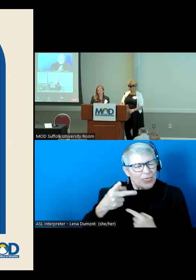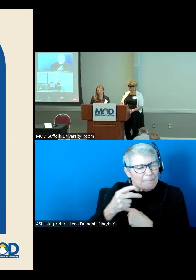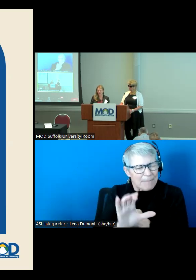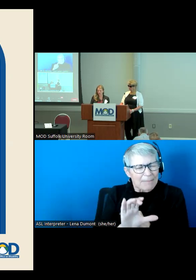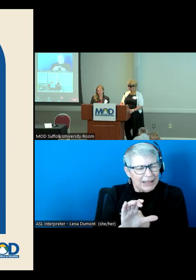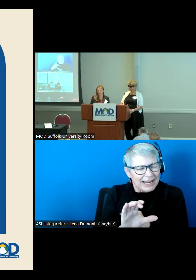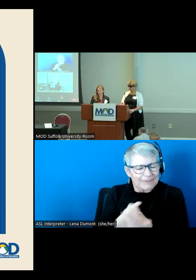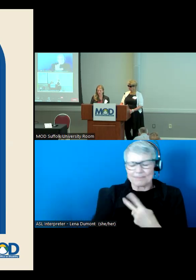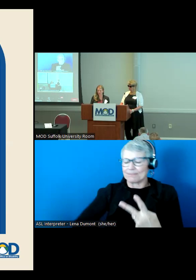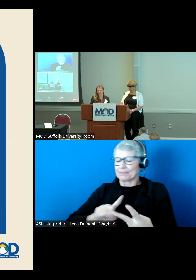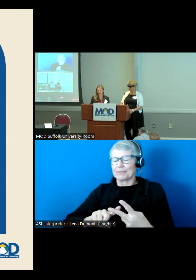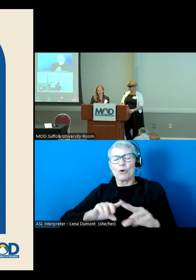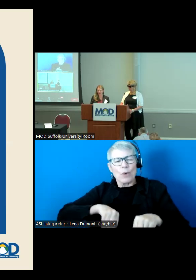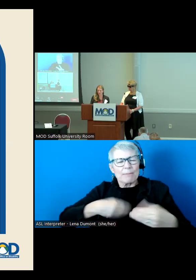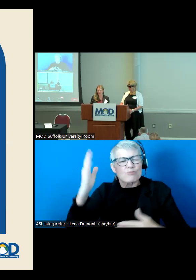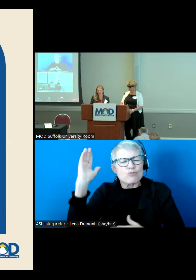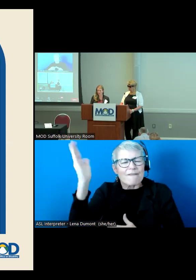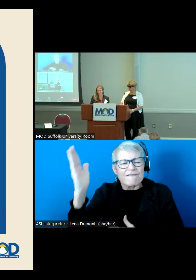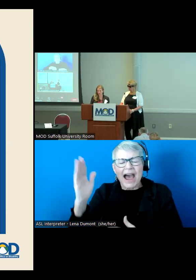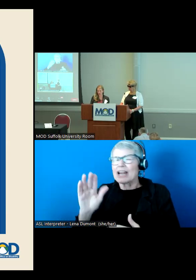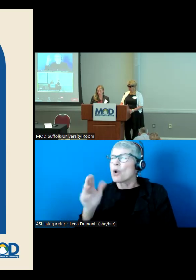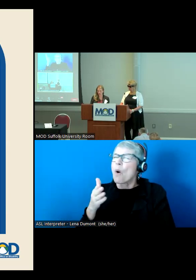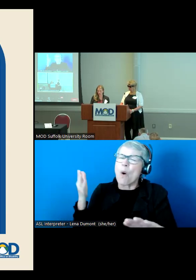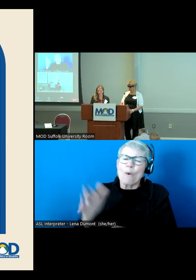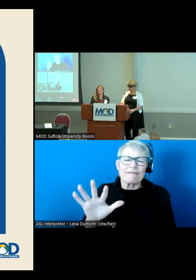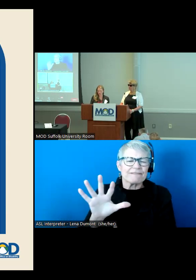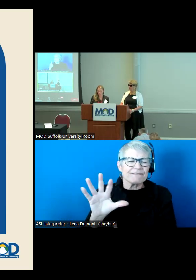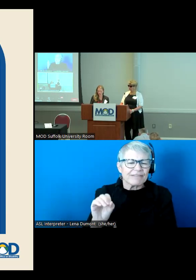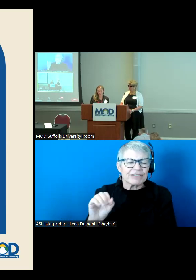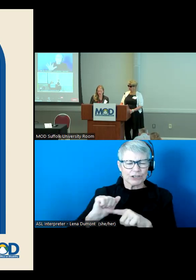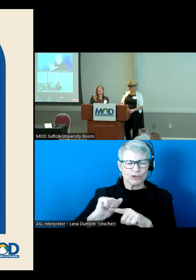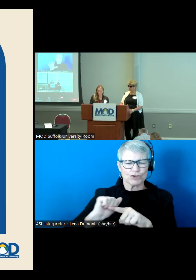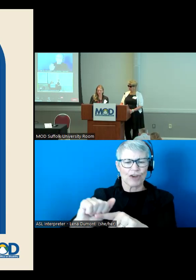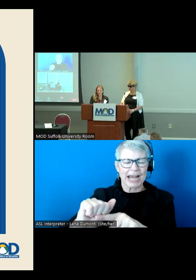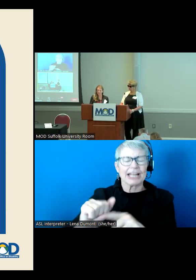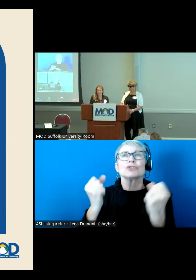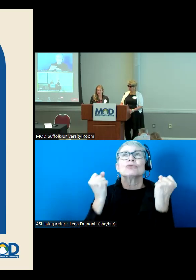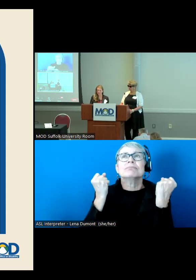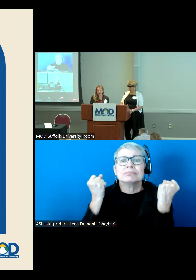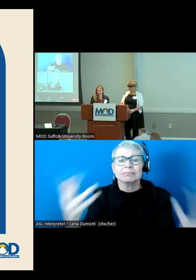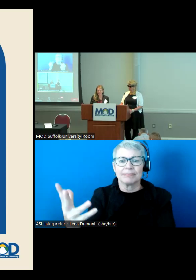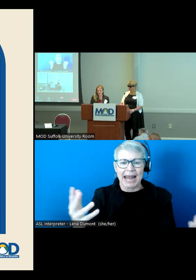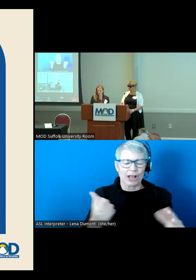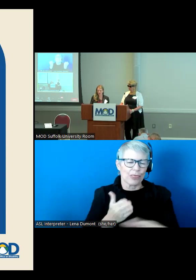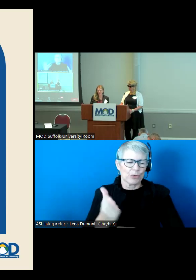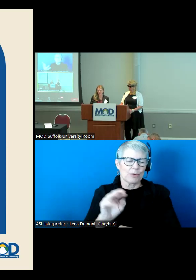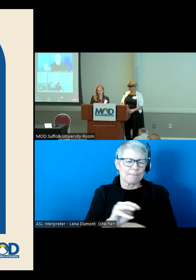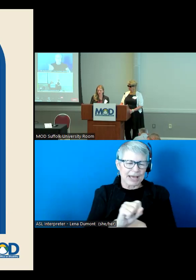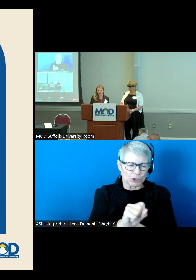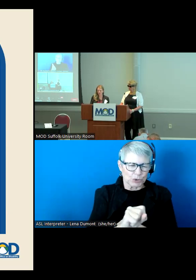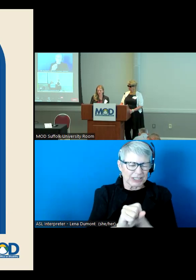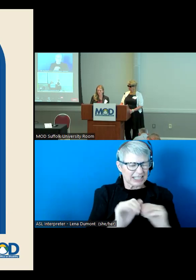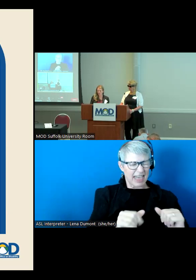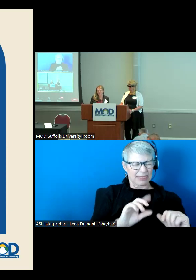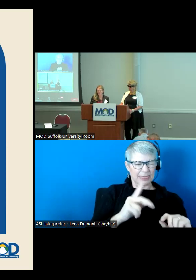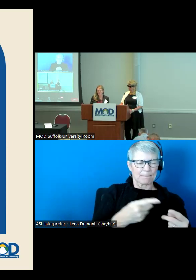trainings and presentations to hundreds of people across the Commonwealth. We've assisted municipalities by awarding